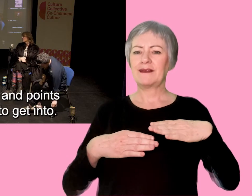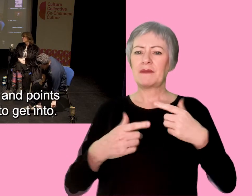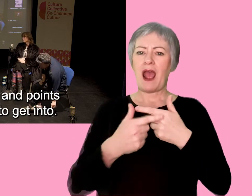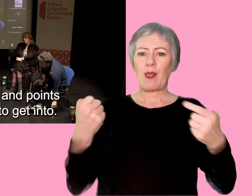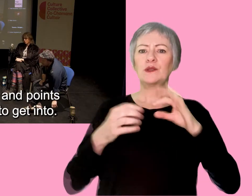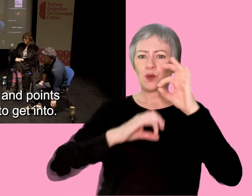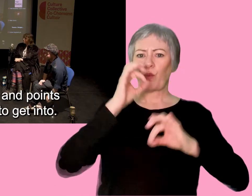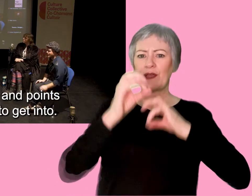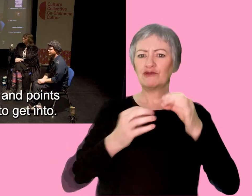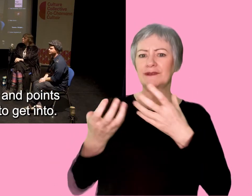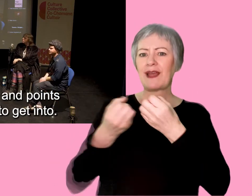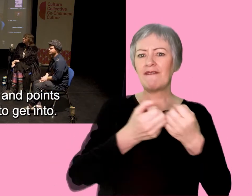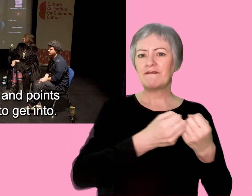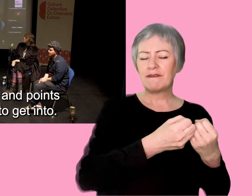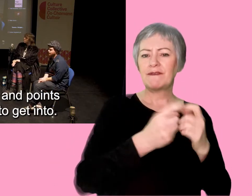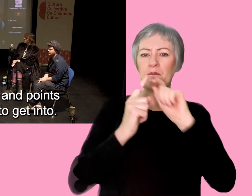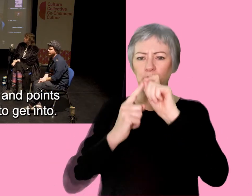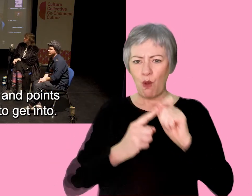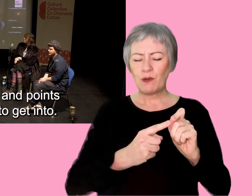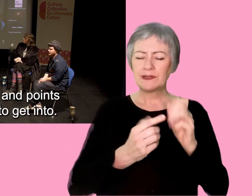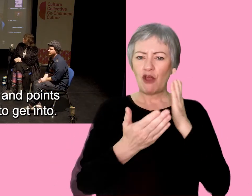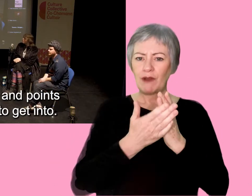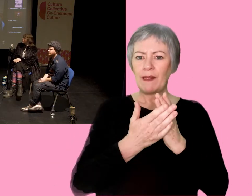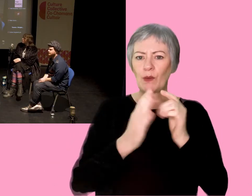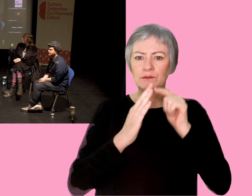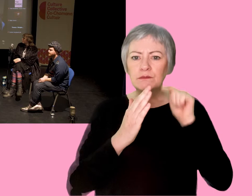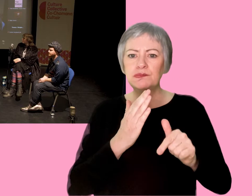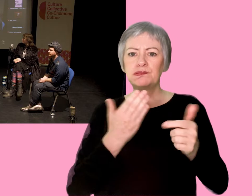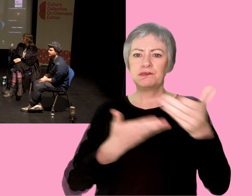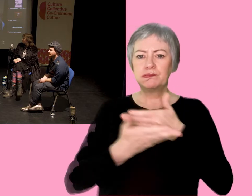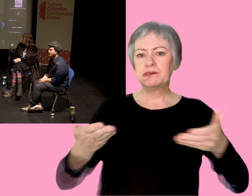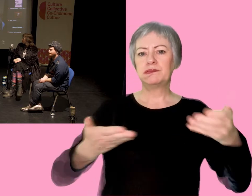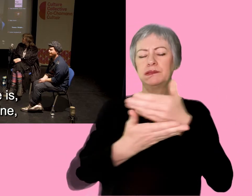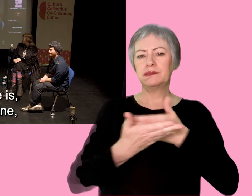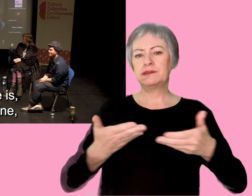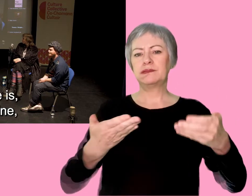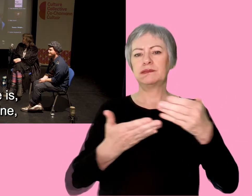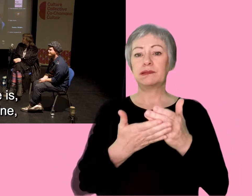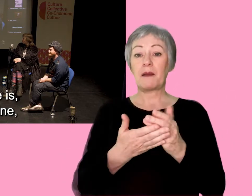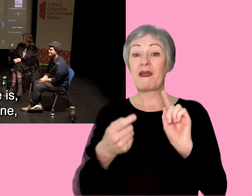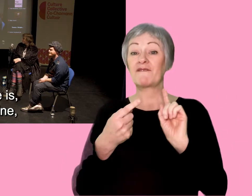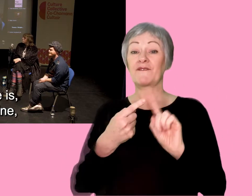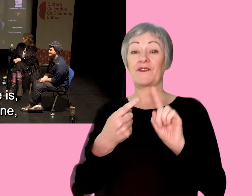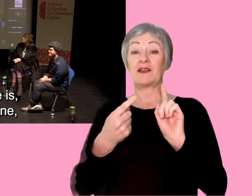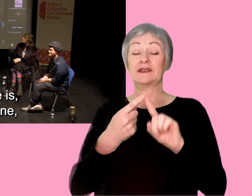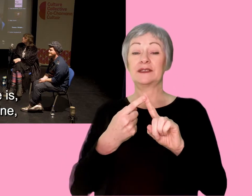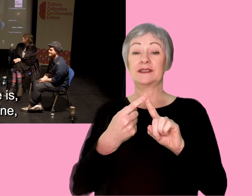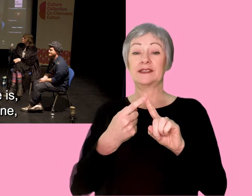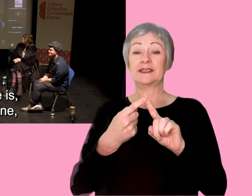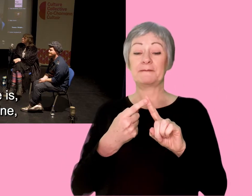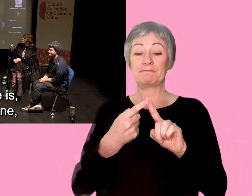of questions and points and things I really want to get into. And the first one